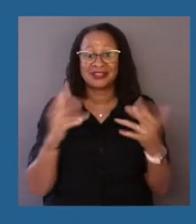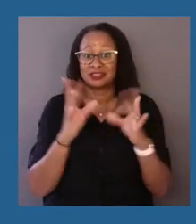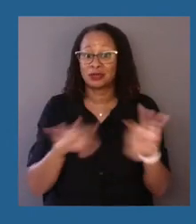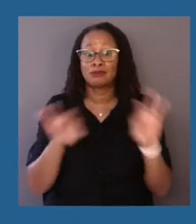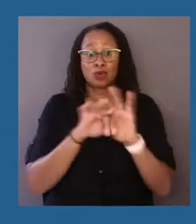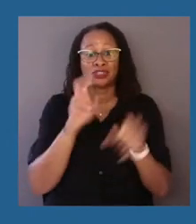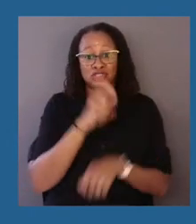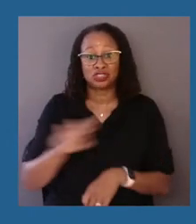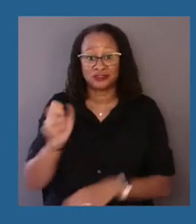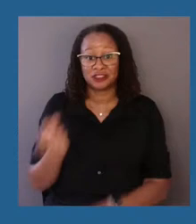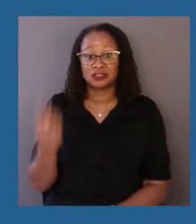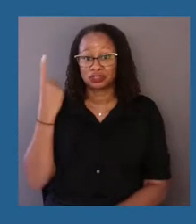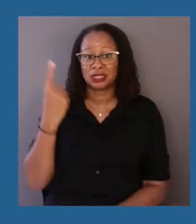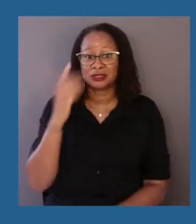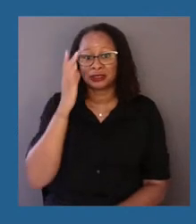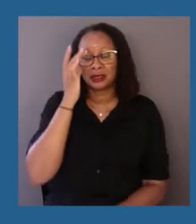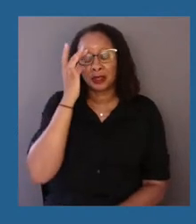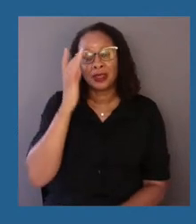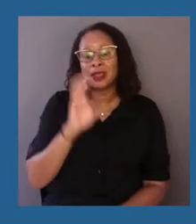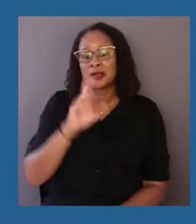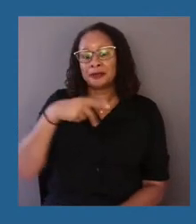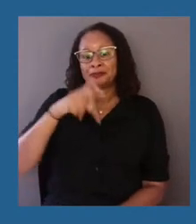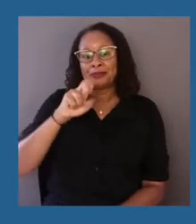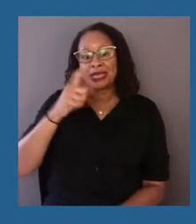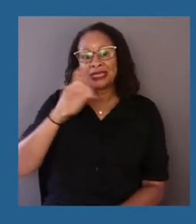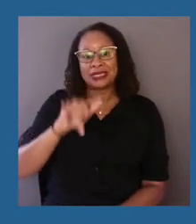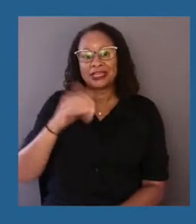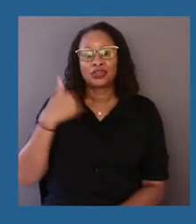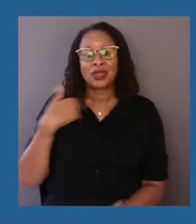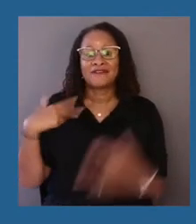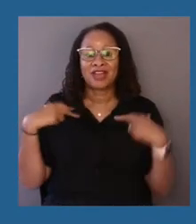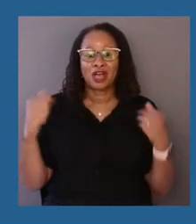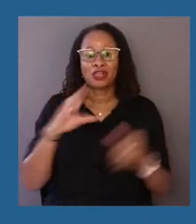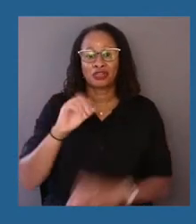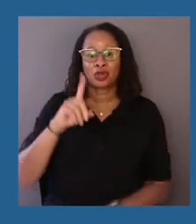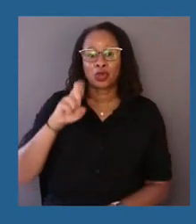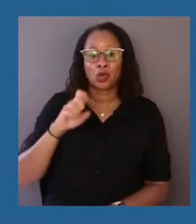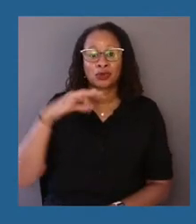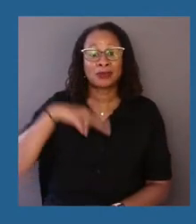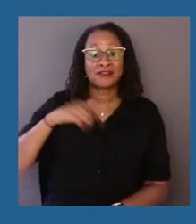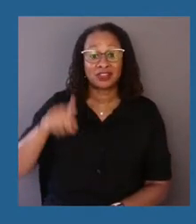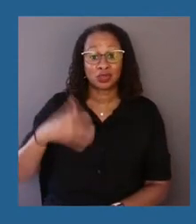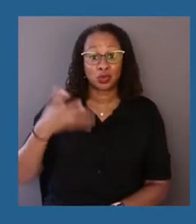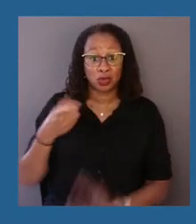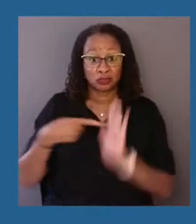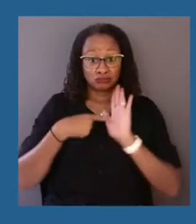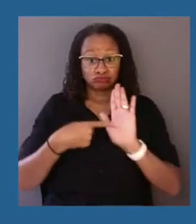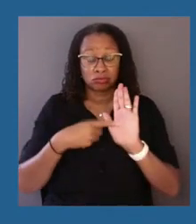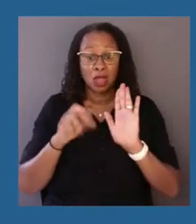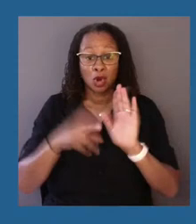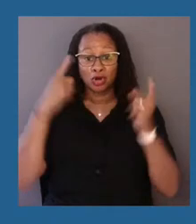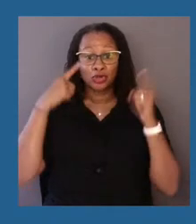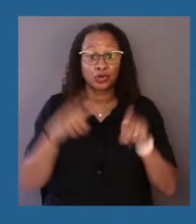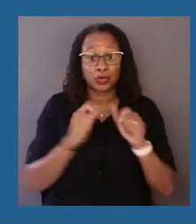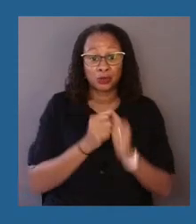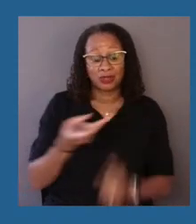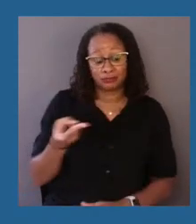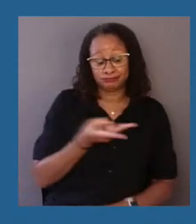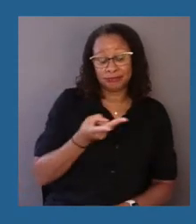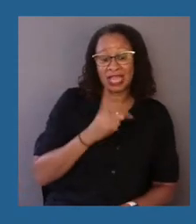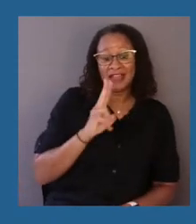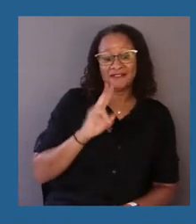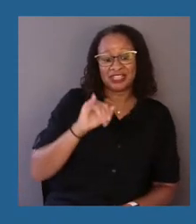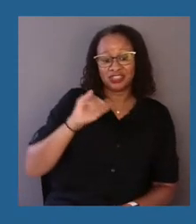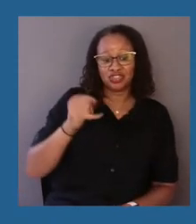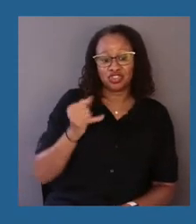Peggy, is there a health co-benefit that you would single out, or do you agree with Kizzy and Vijay that